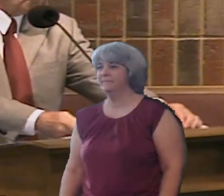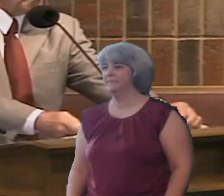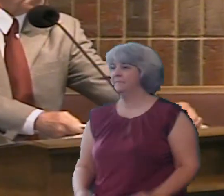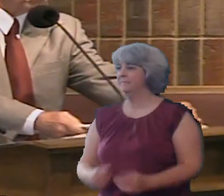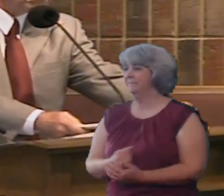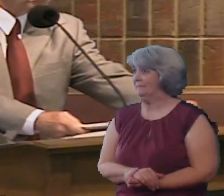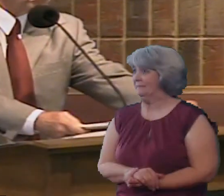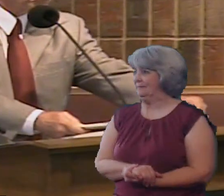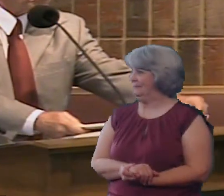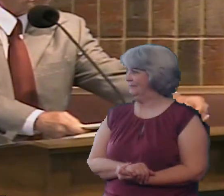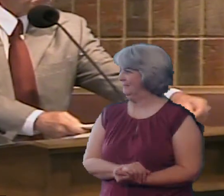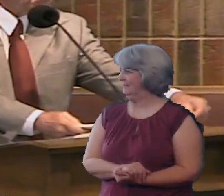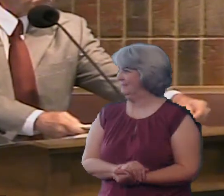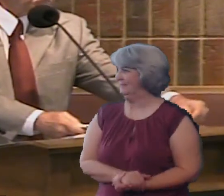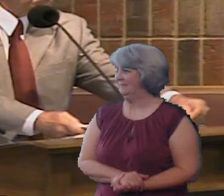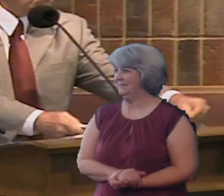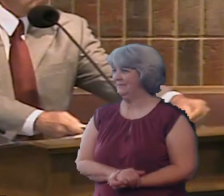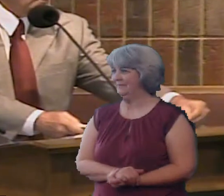291.